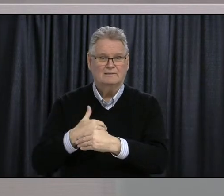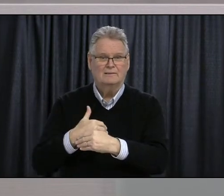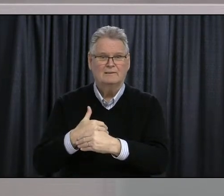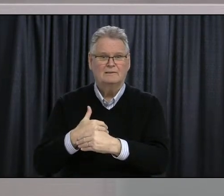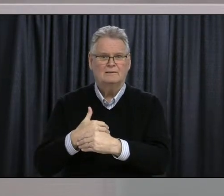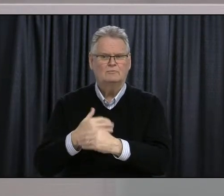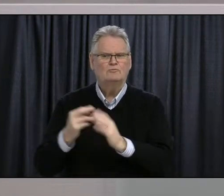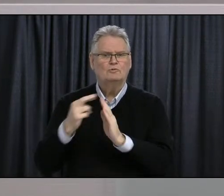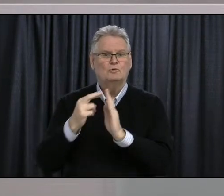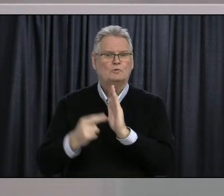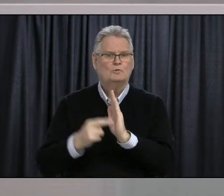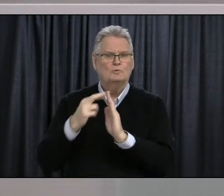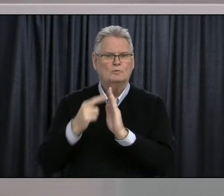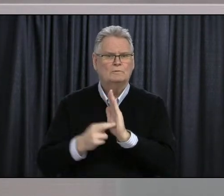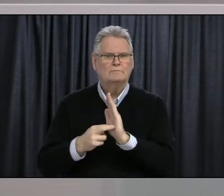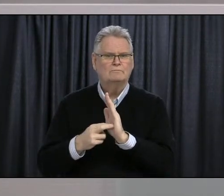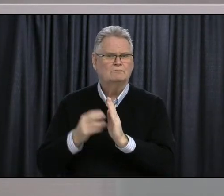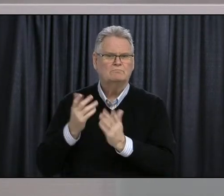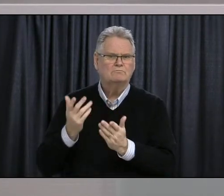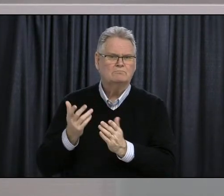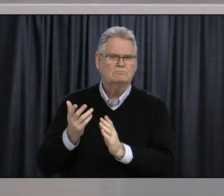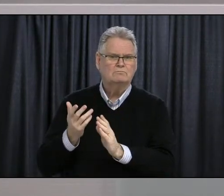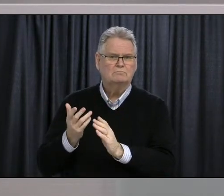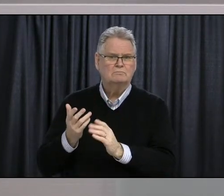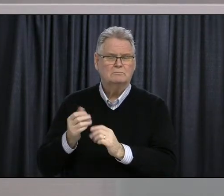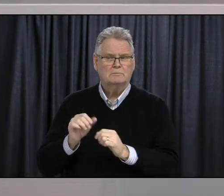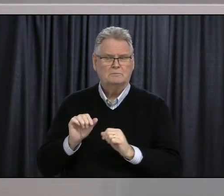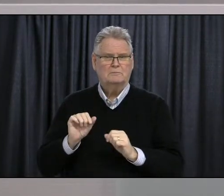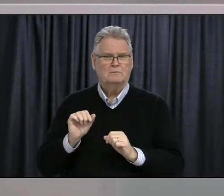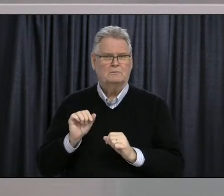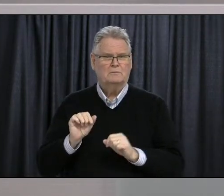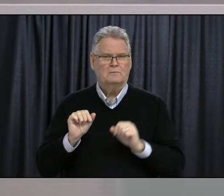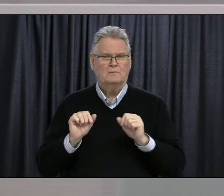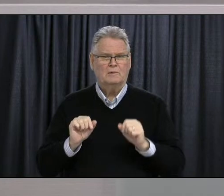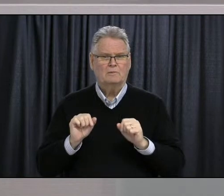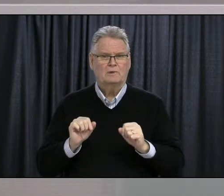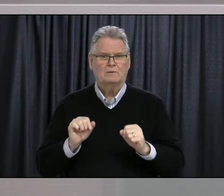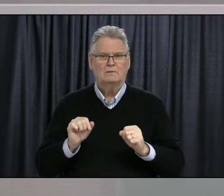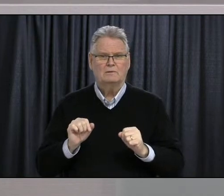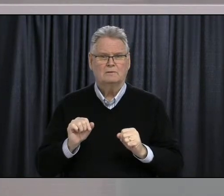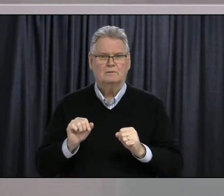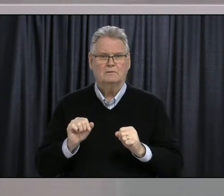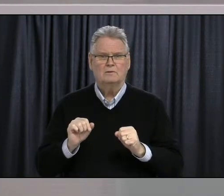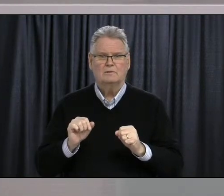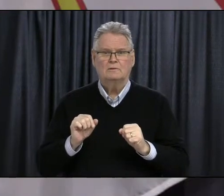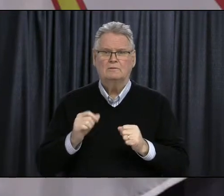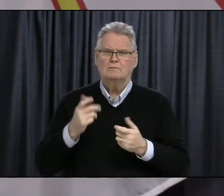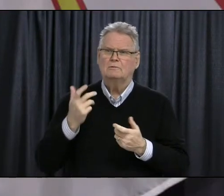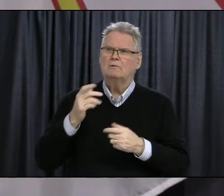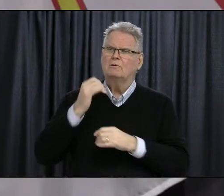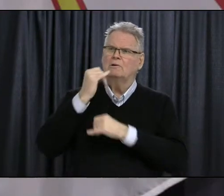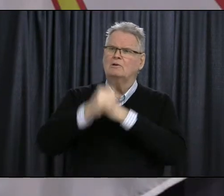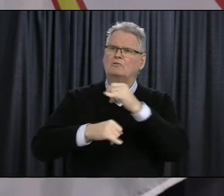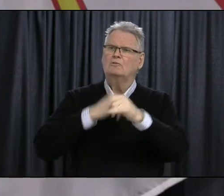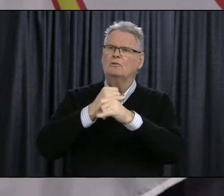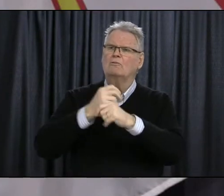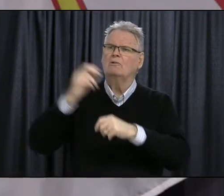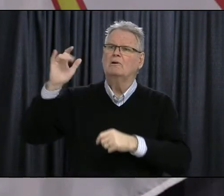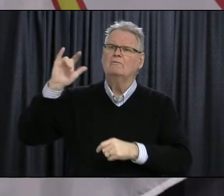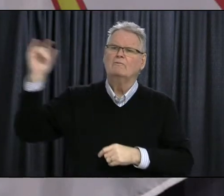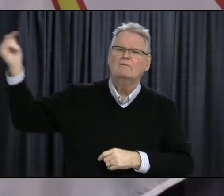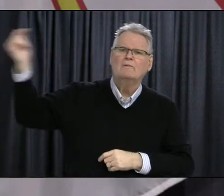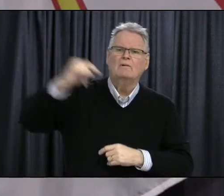of having international travelers quarantined in hotels? So I can't speak to that